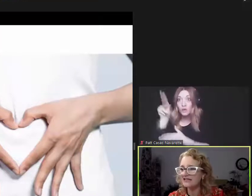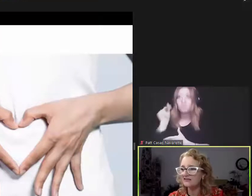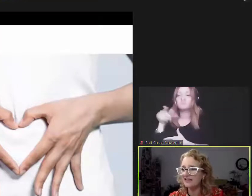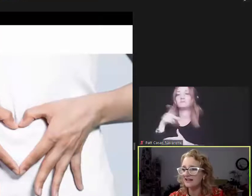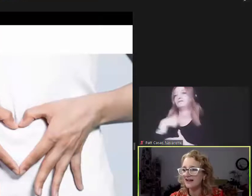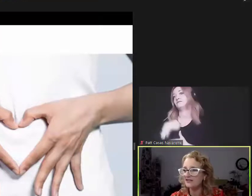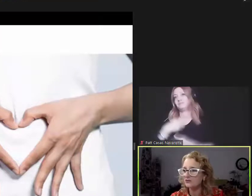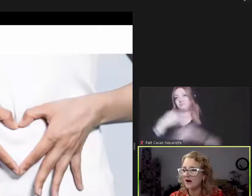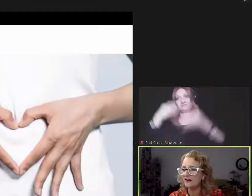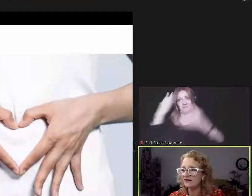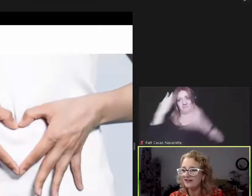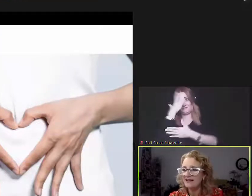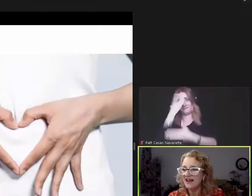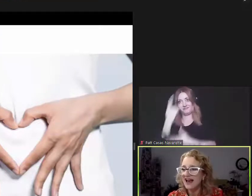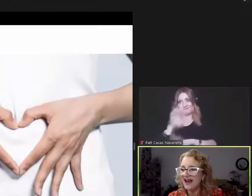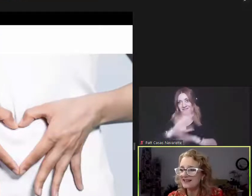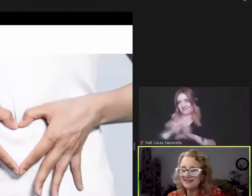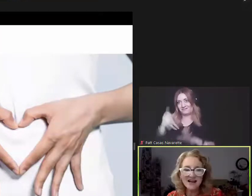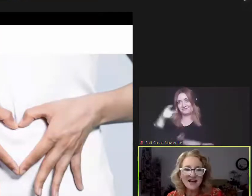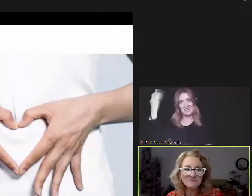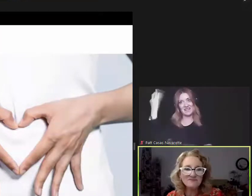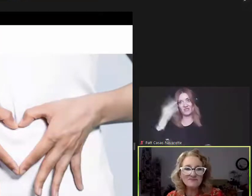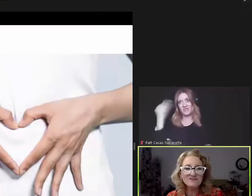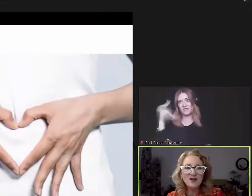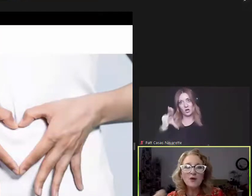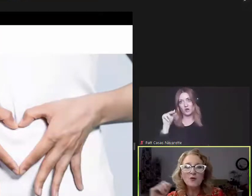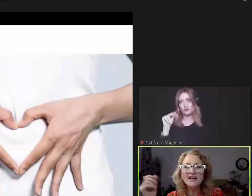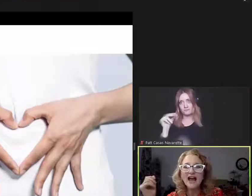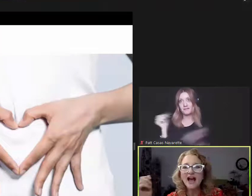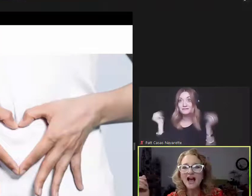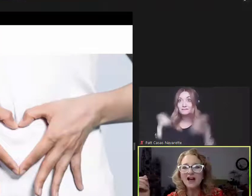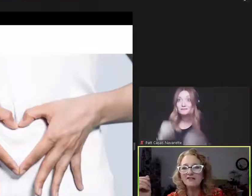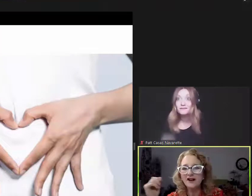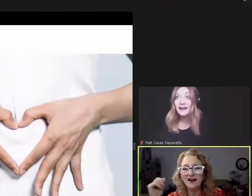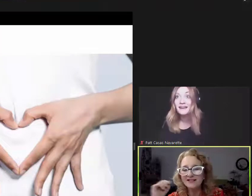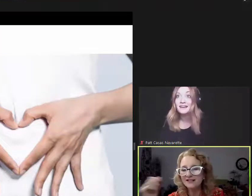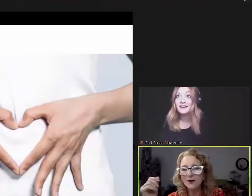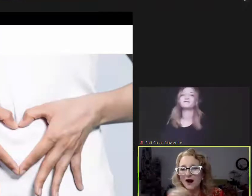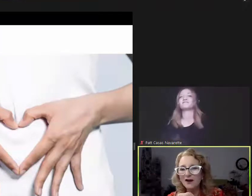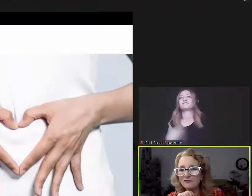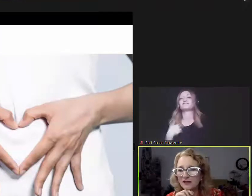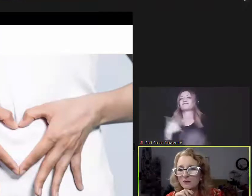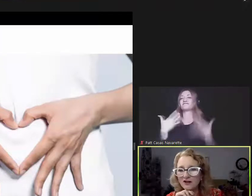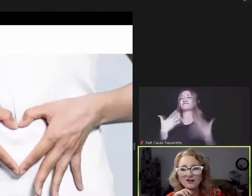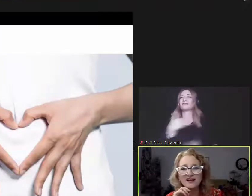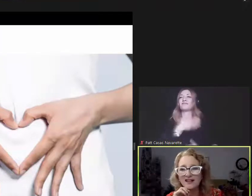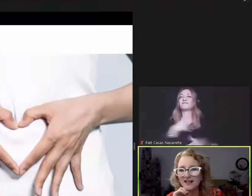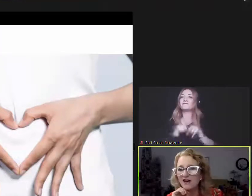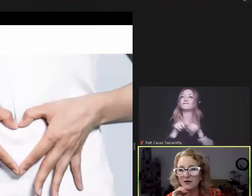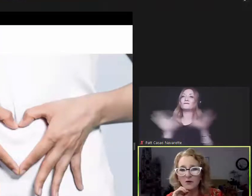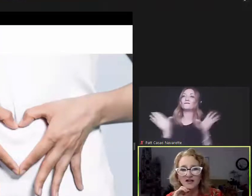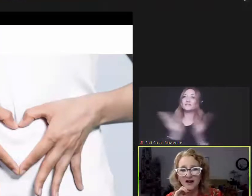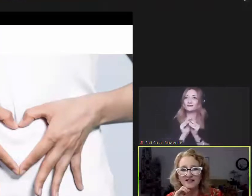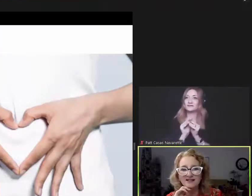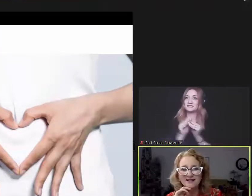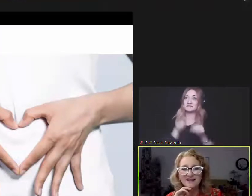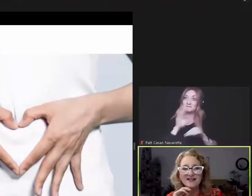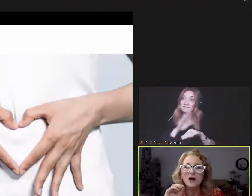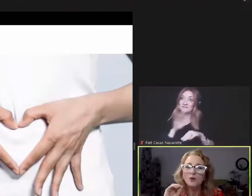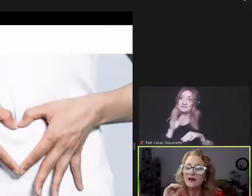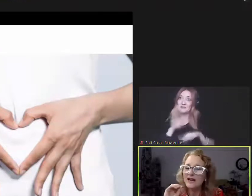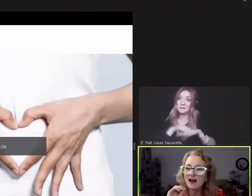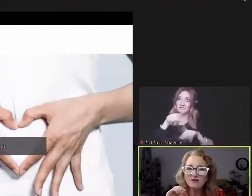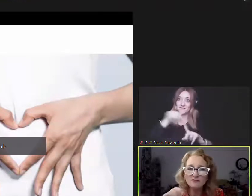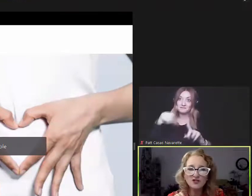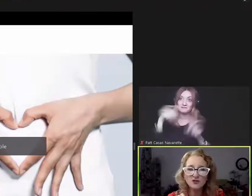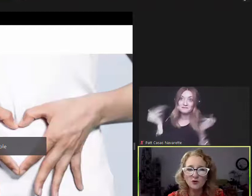This evening as well. And we have, you know, I really want you to love your gut.